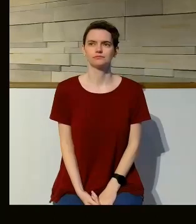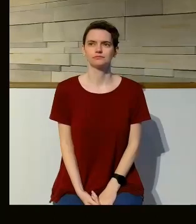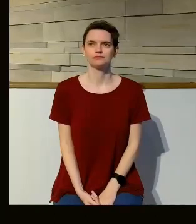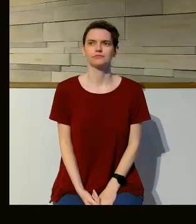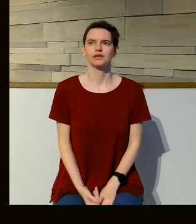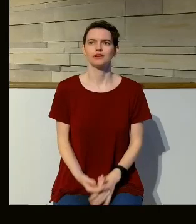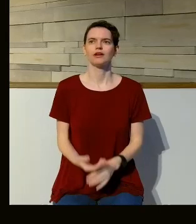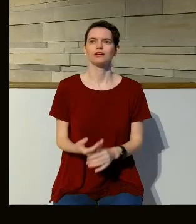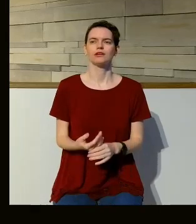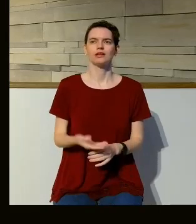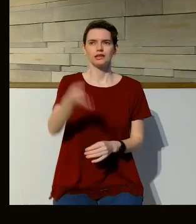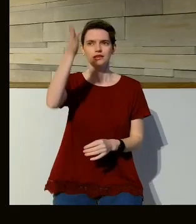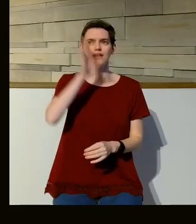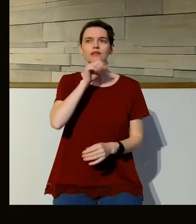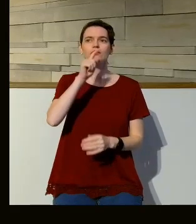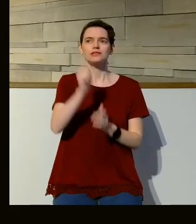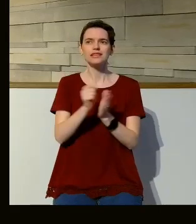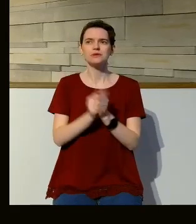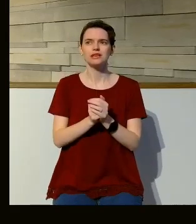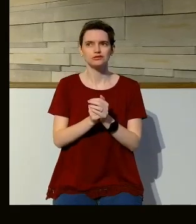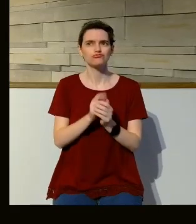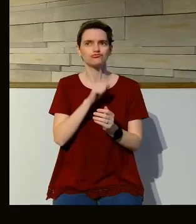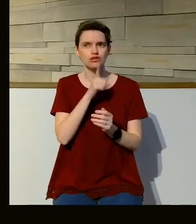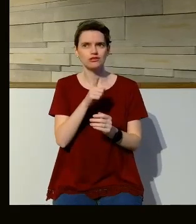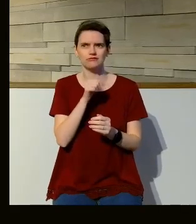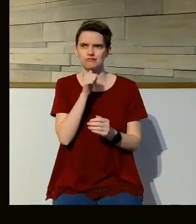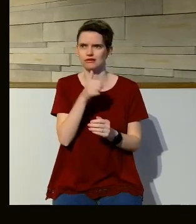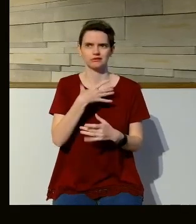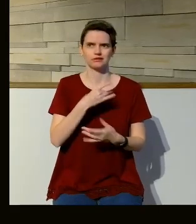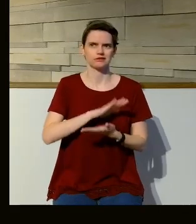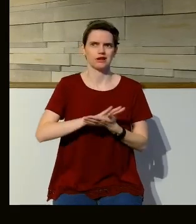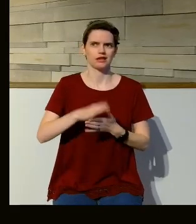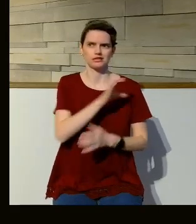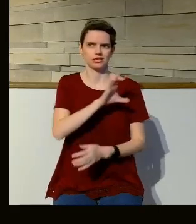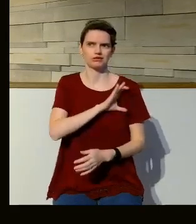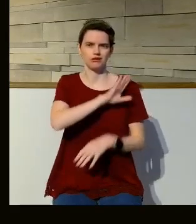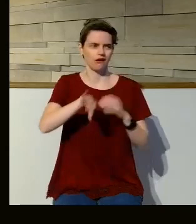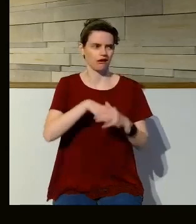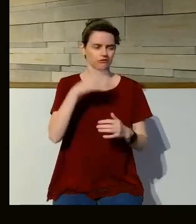It may be the batteries. He says, "The God of the Old Testament is arguably the most unpleasant character in all of fiction.